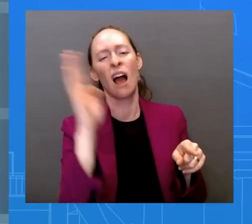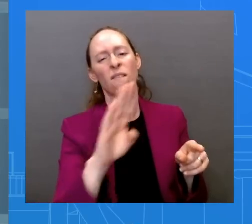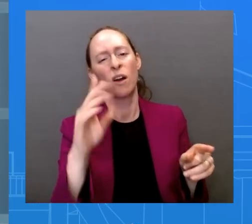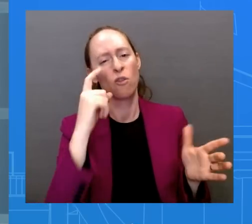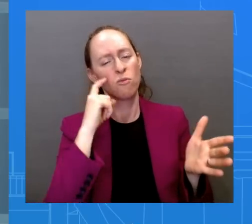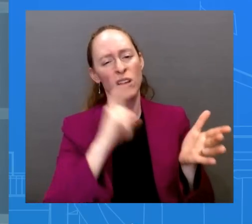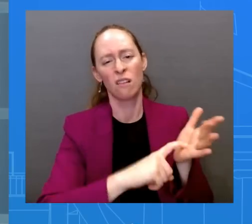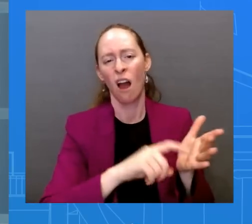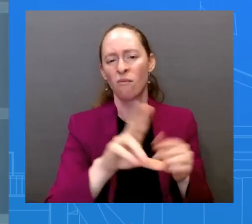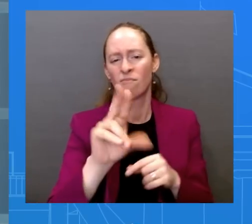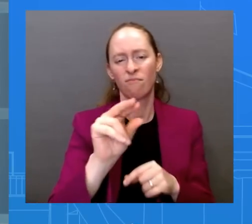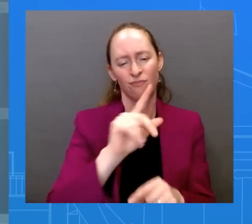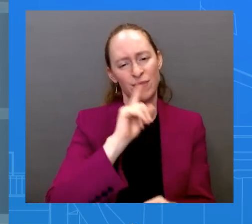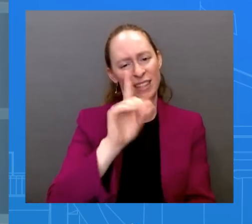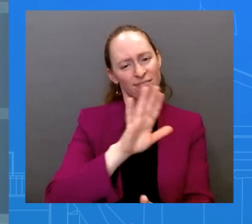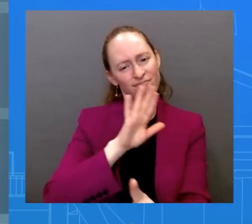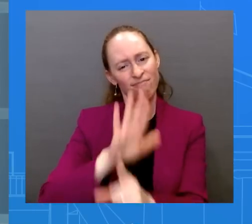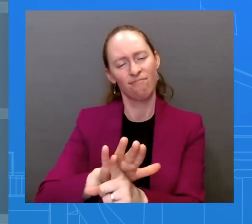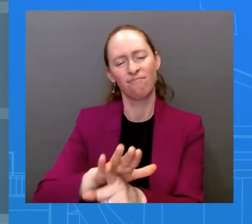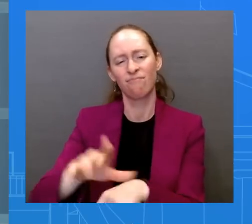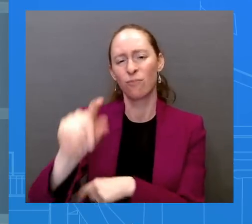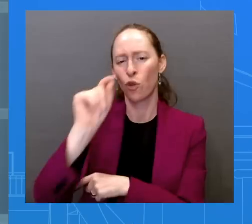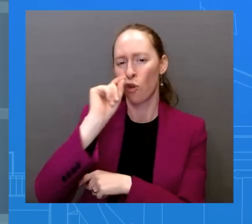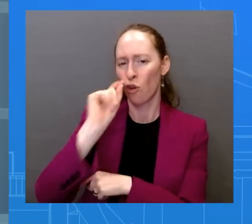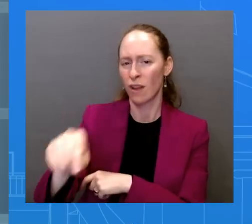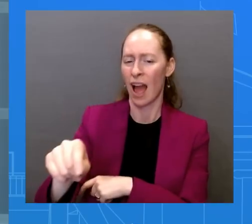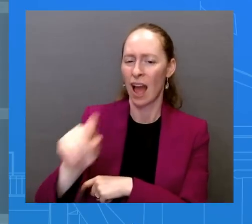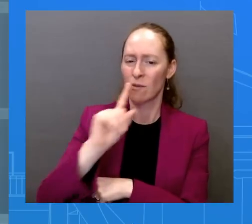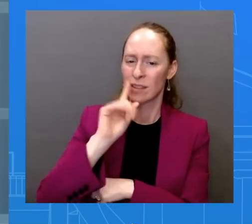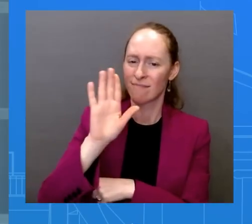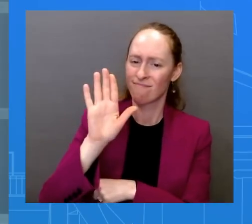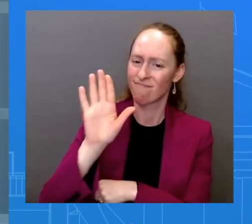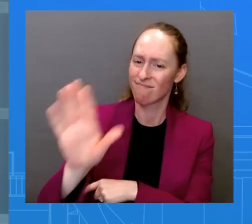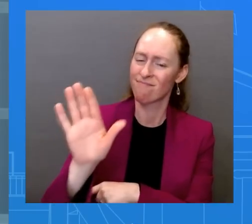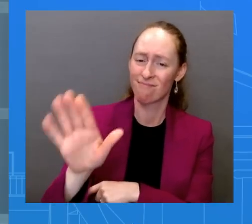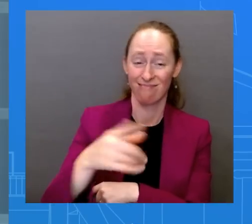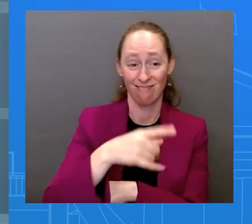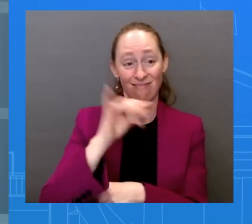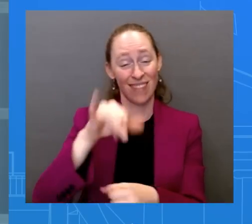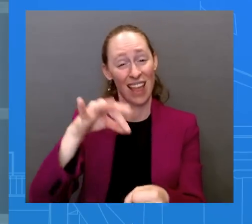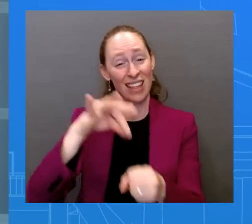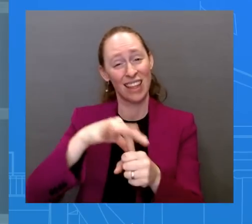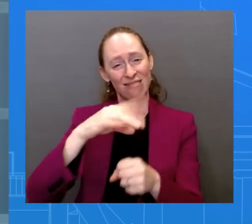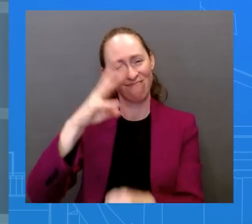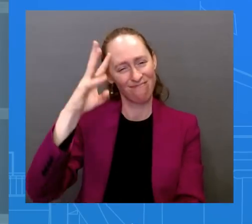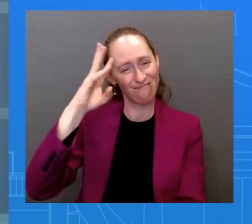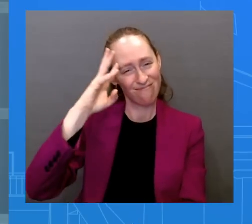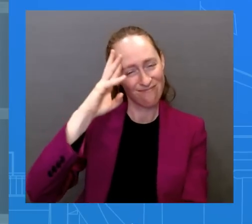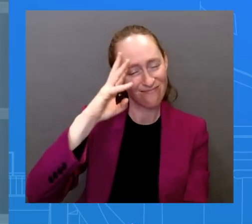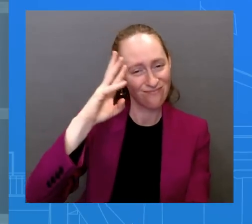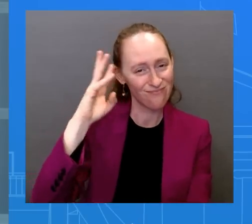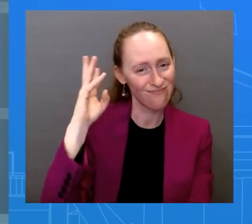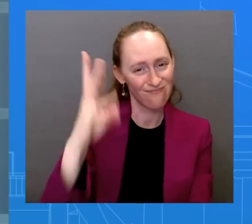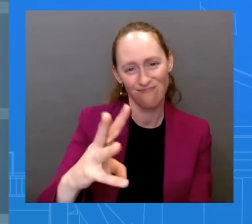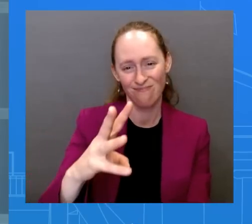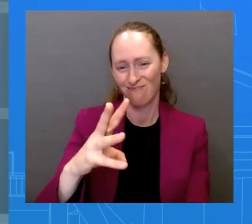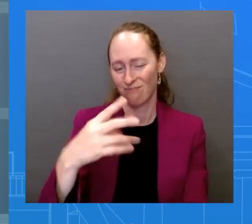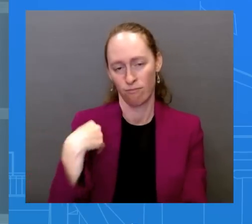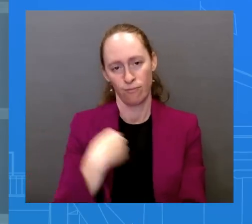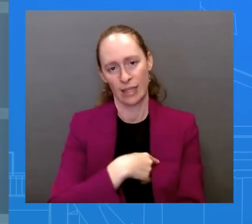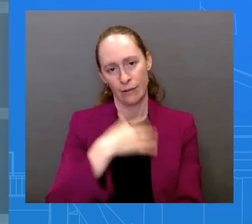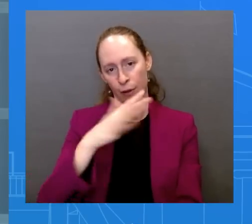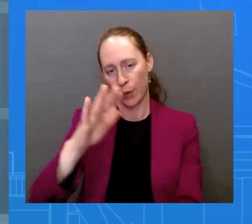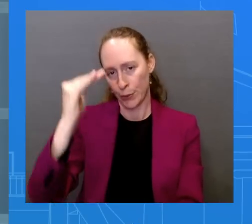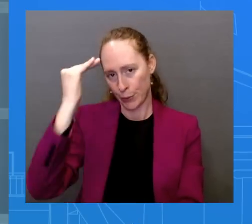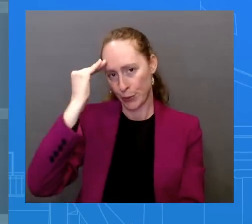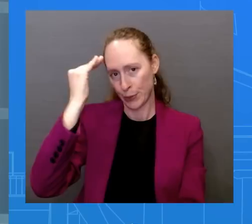Ukraine. This, when it comes to the sham referendum, the sham votes that we're seeing in the last couple days, we will continue to work with our allies and